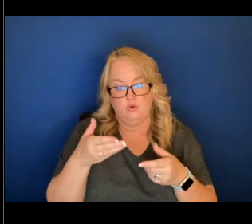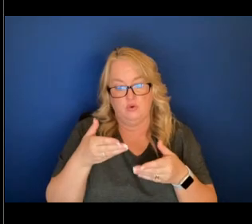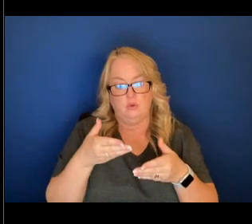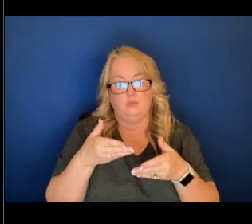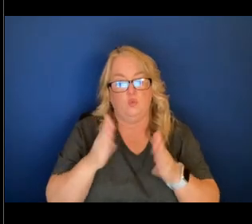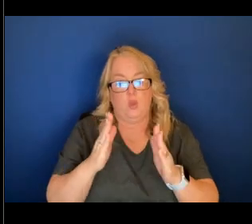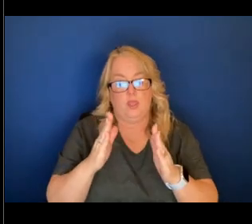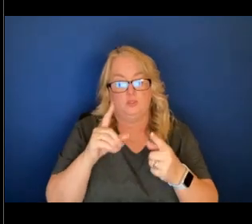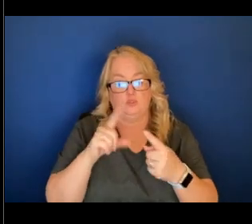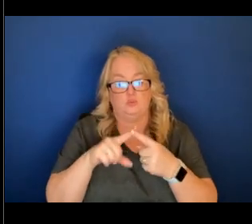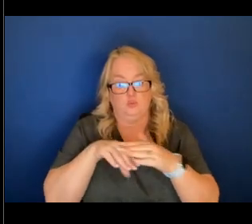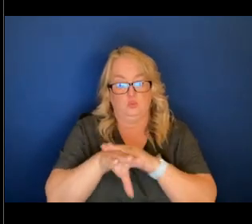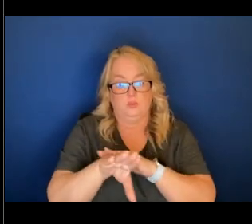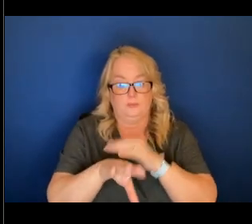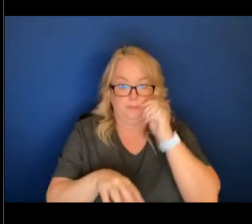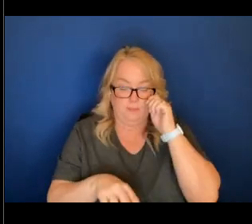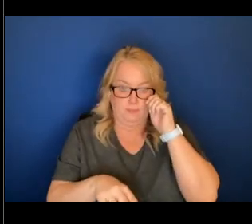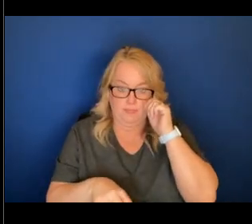aids to cross.